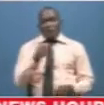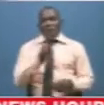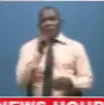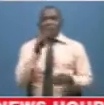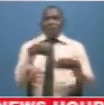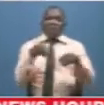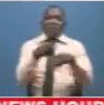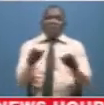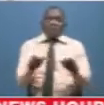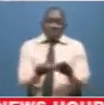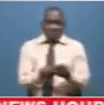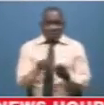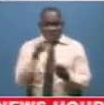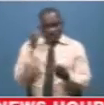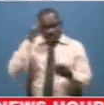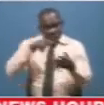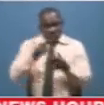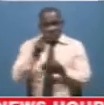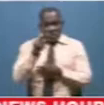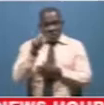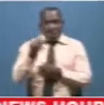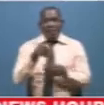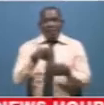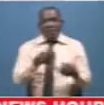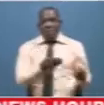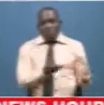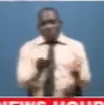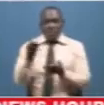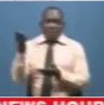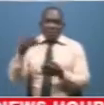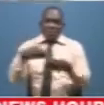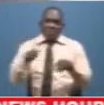The government should renovate the UTC building for us to trade